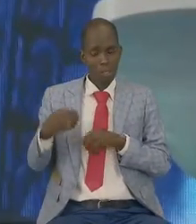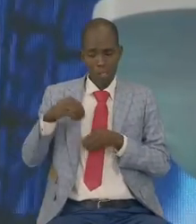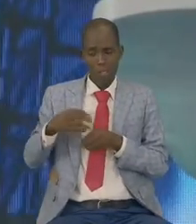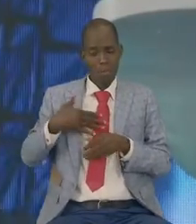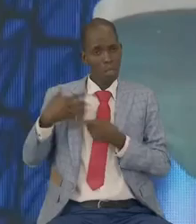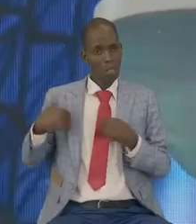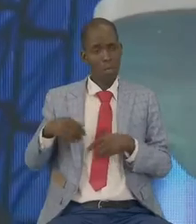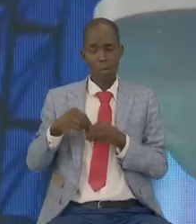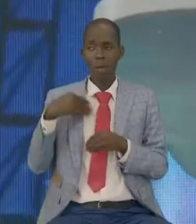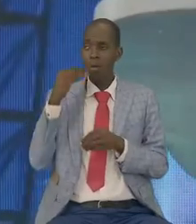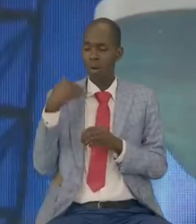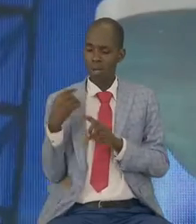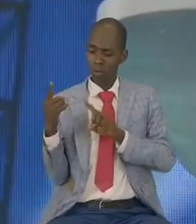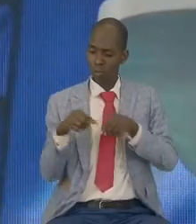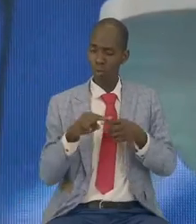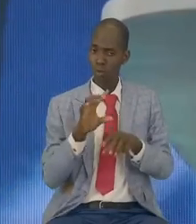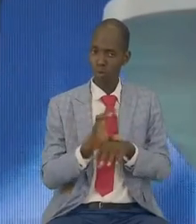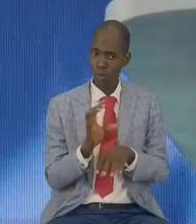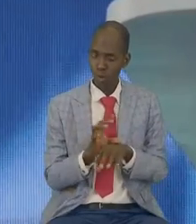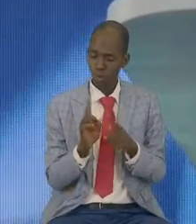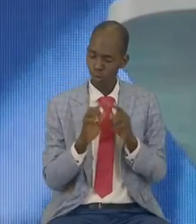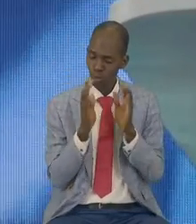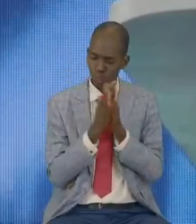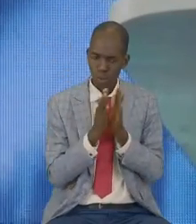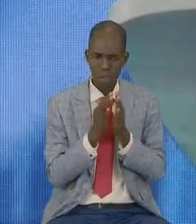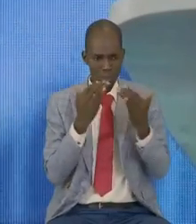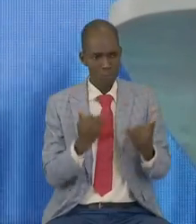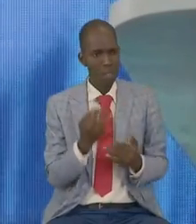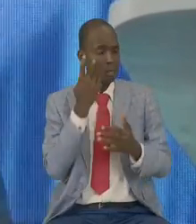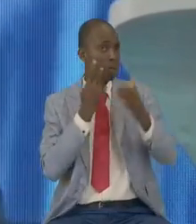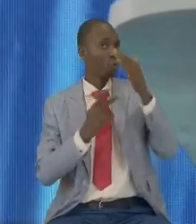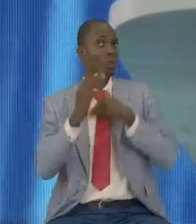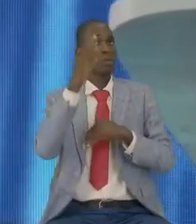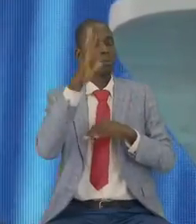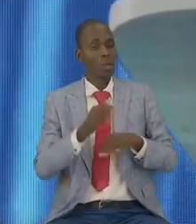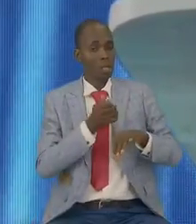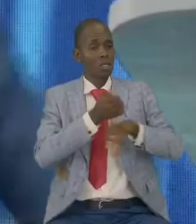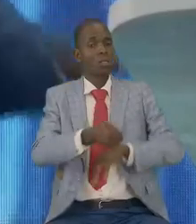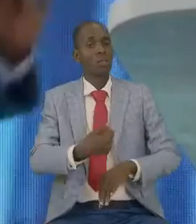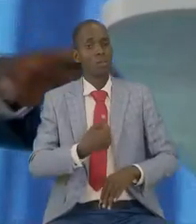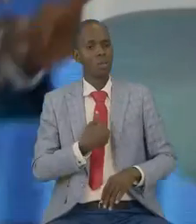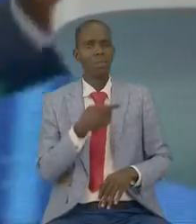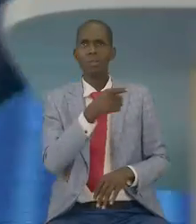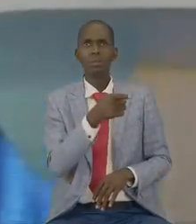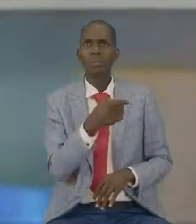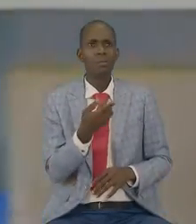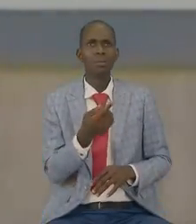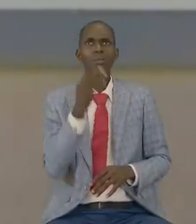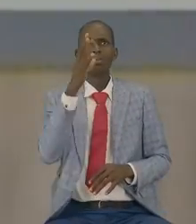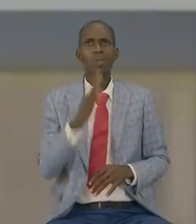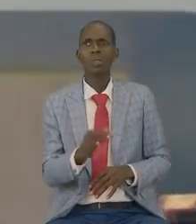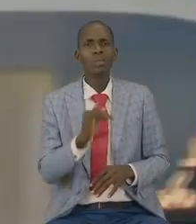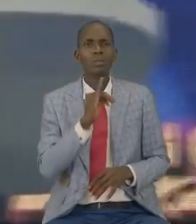see what the high priest is saying. He said, I was drunk. This one does not have discernment. And then we begin